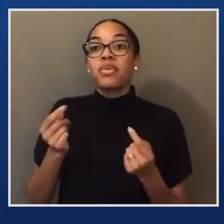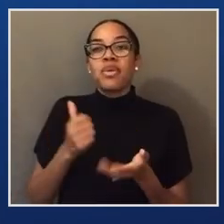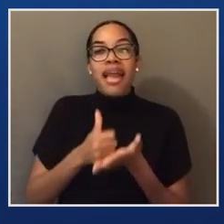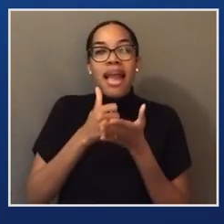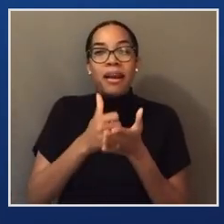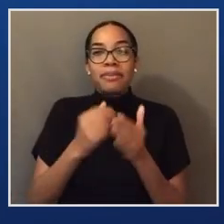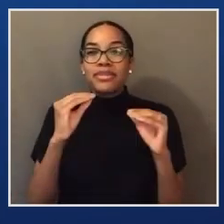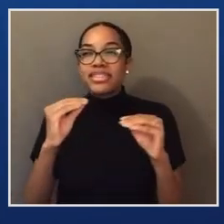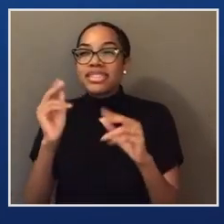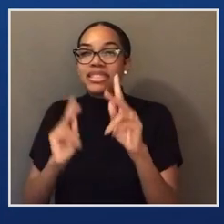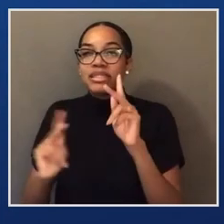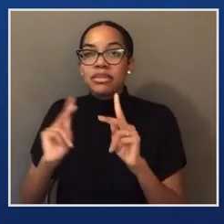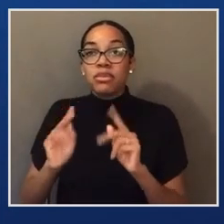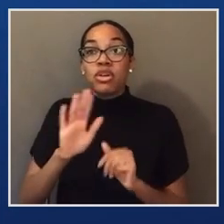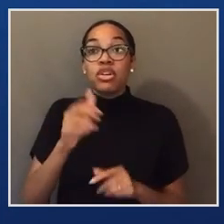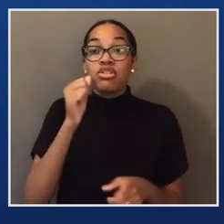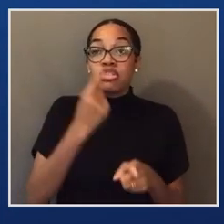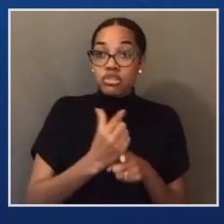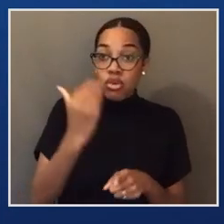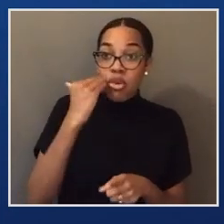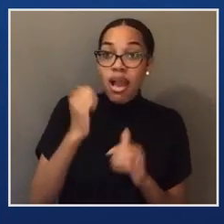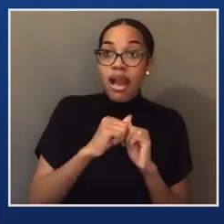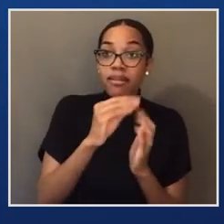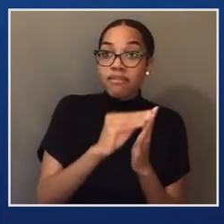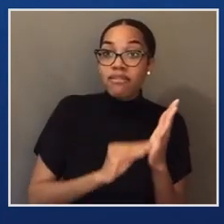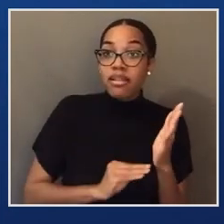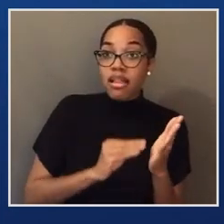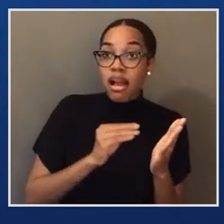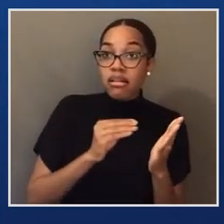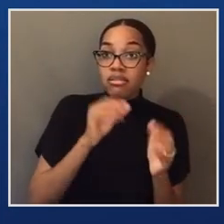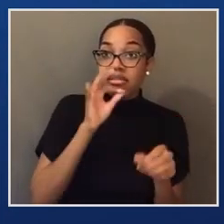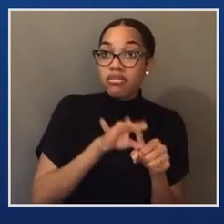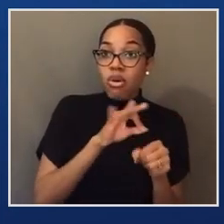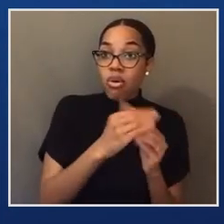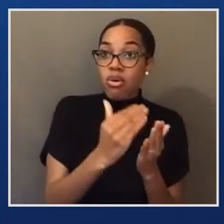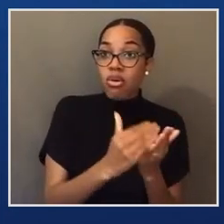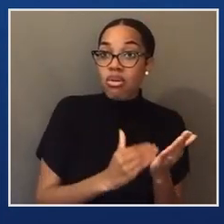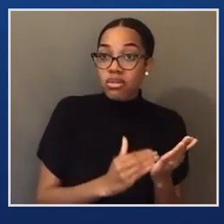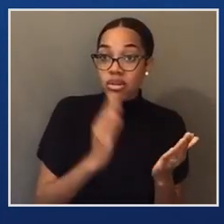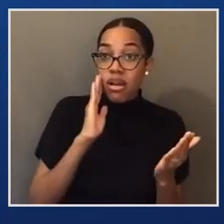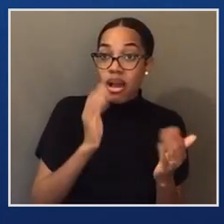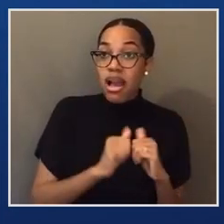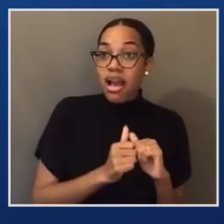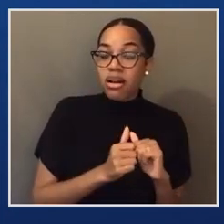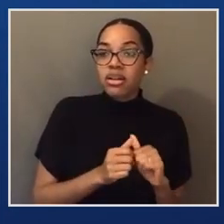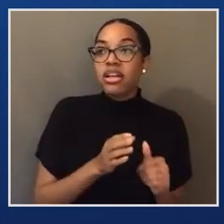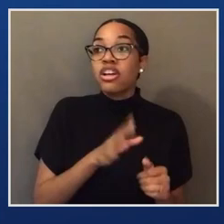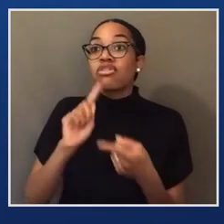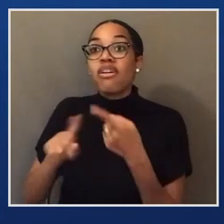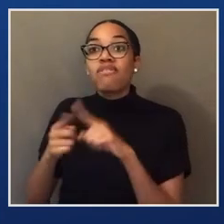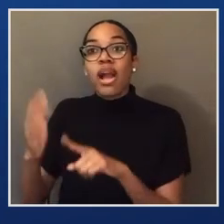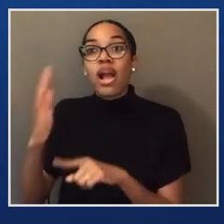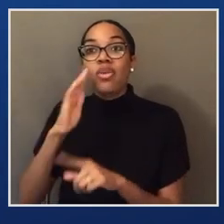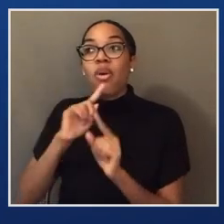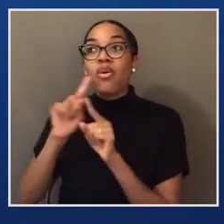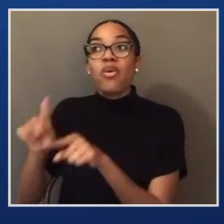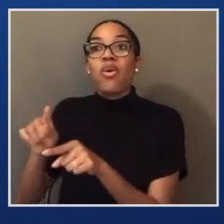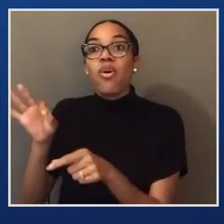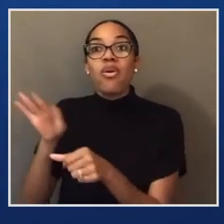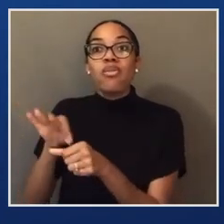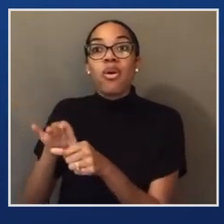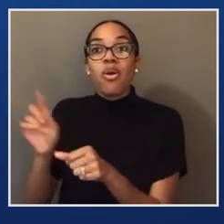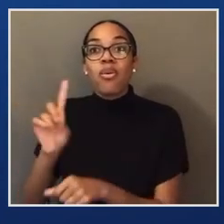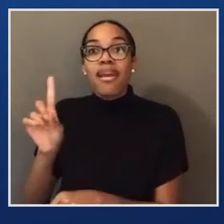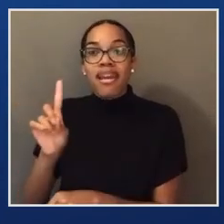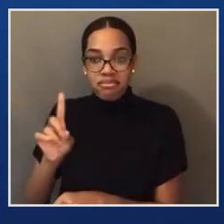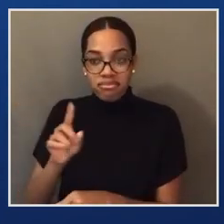old roommate know where their early vote location is? Did your friends already send their ballots in and they're wondering what else they can do to